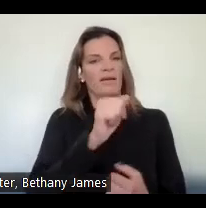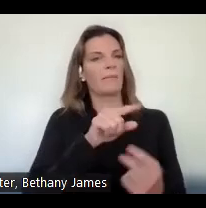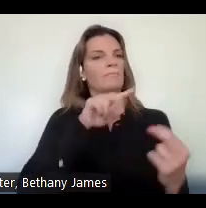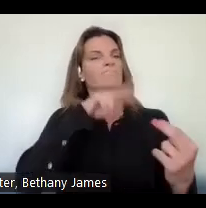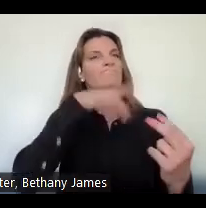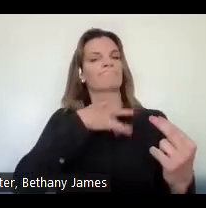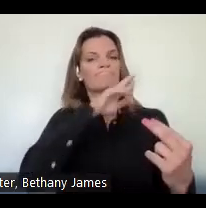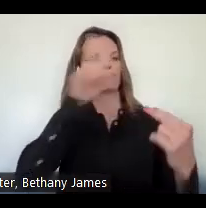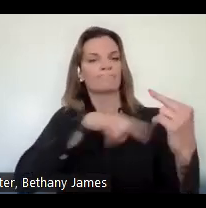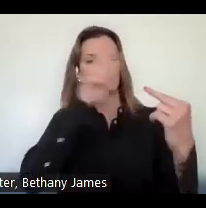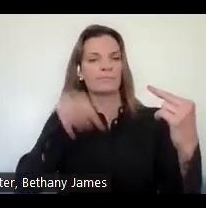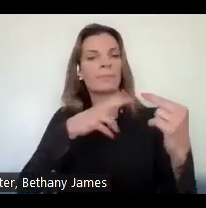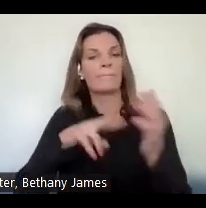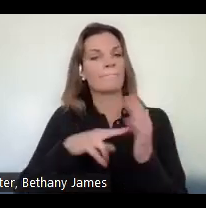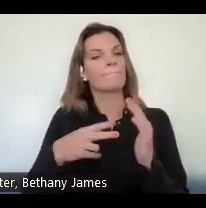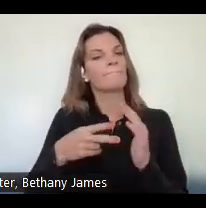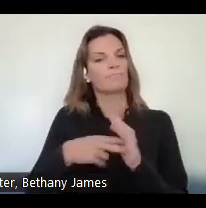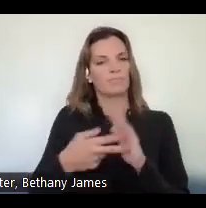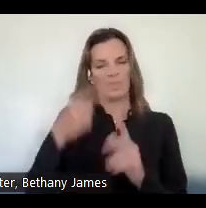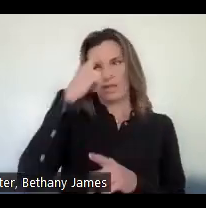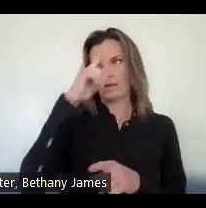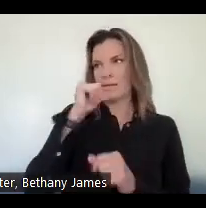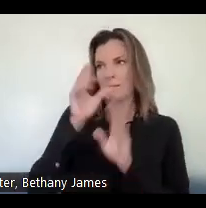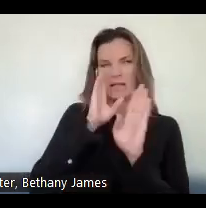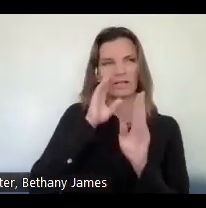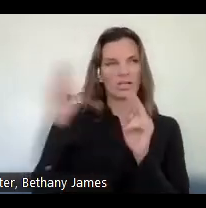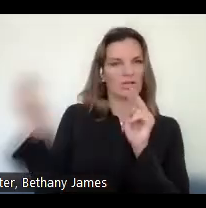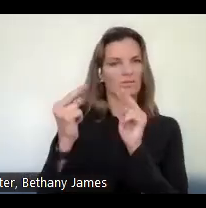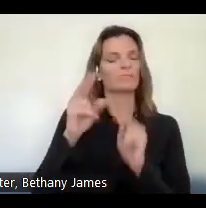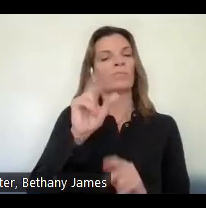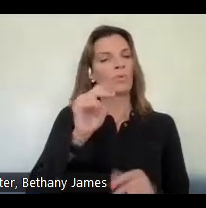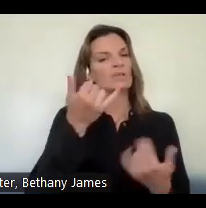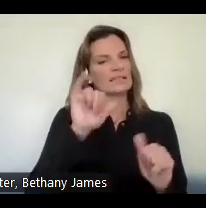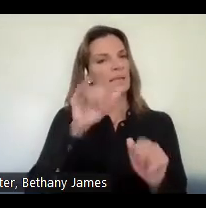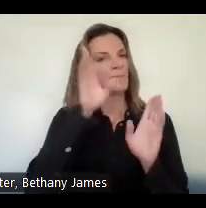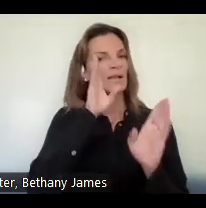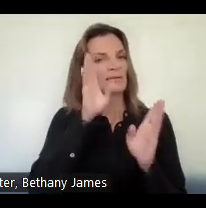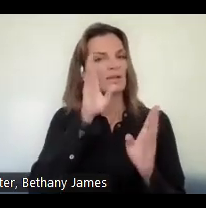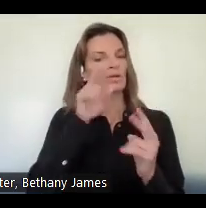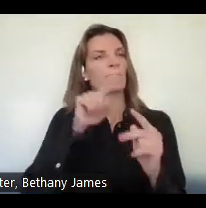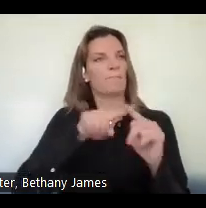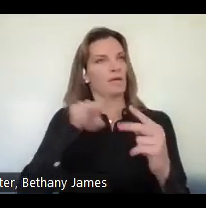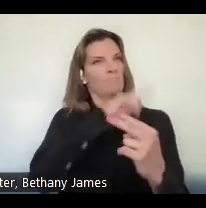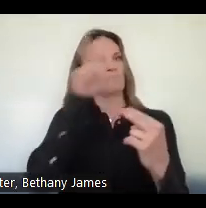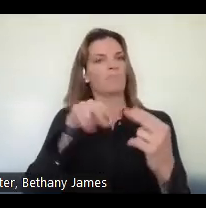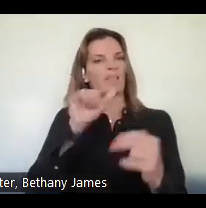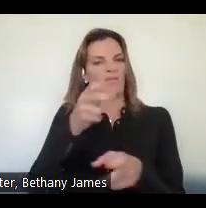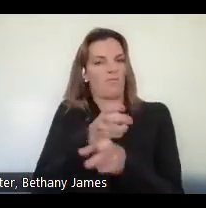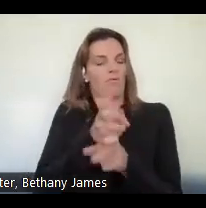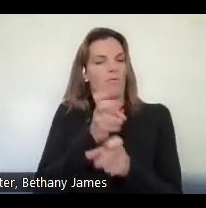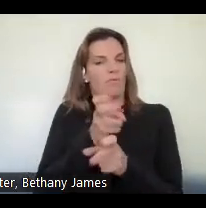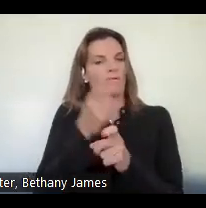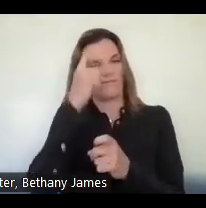that they are still paying attention. These areas are difficult for them in a neurotypical